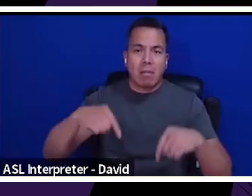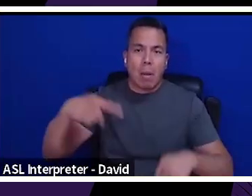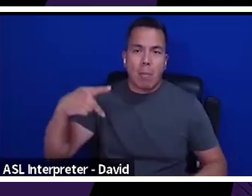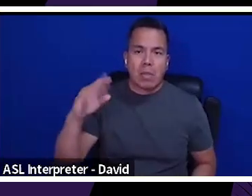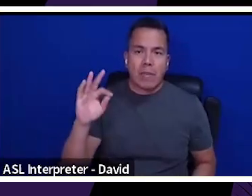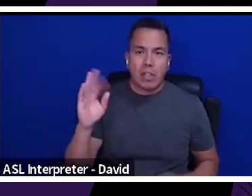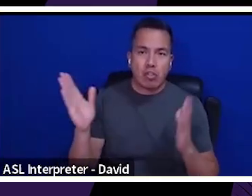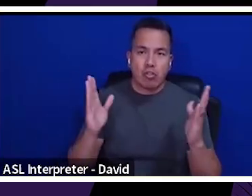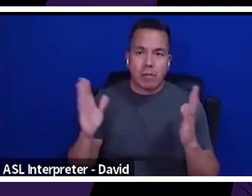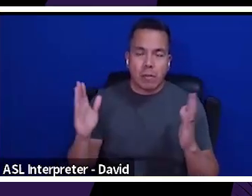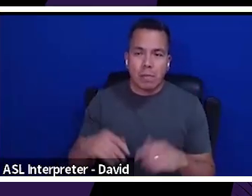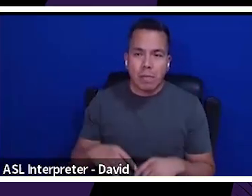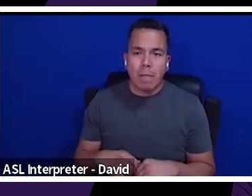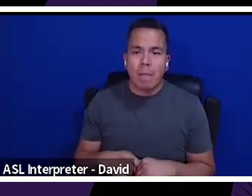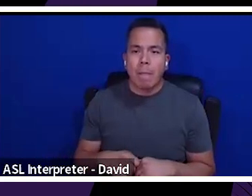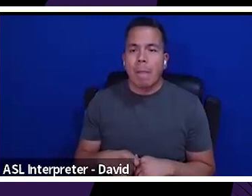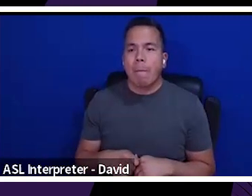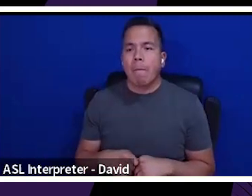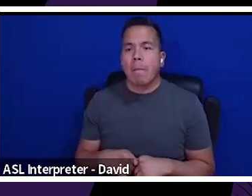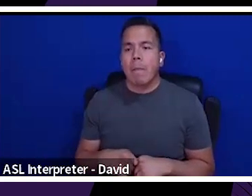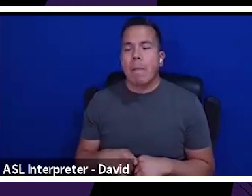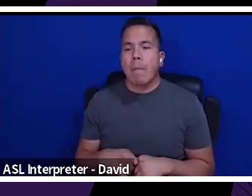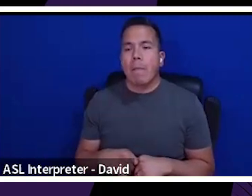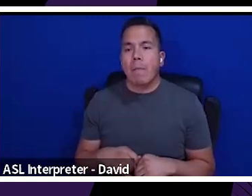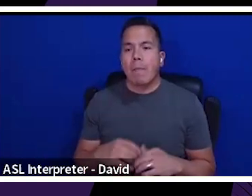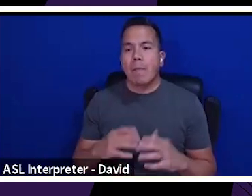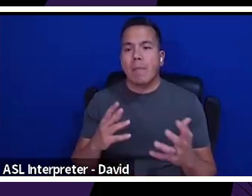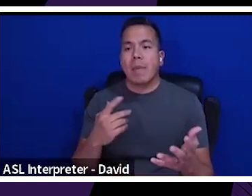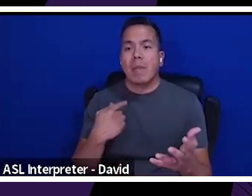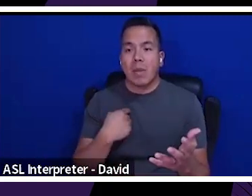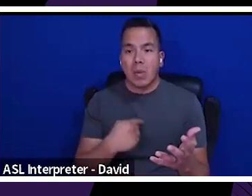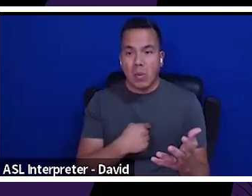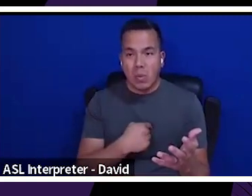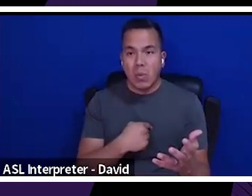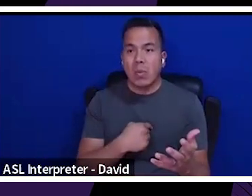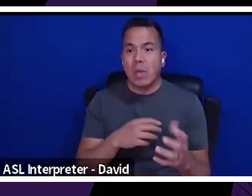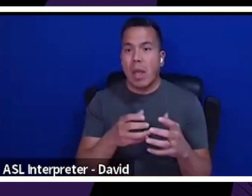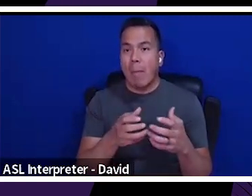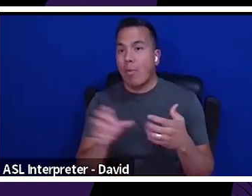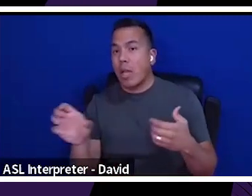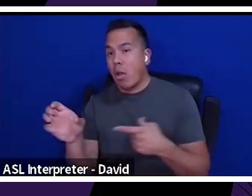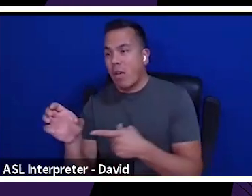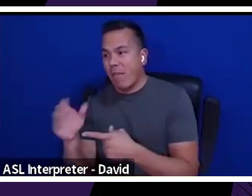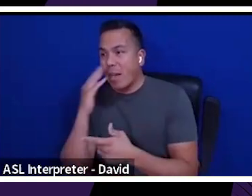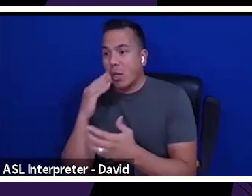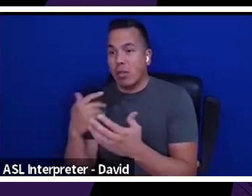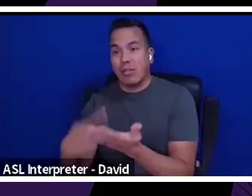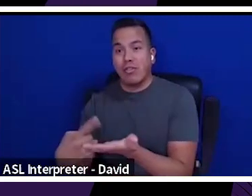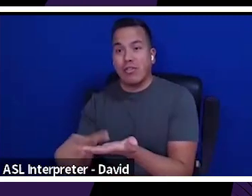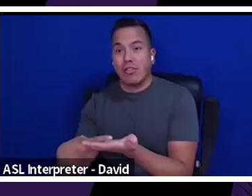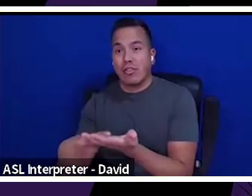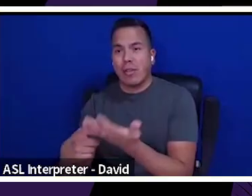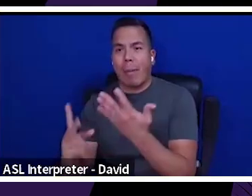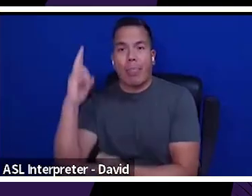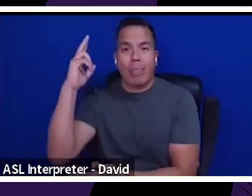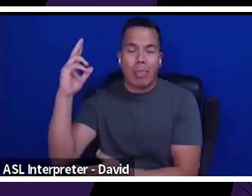server. I know we got cut off speaking in our breakout group, so this allows us